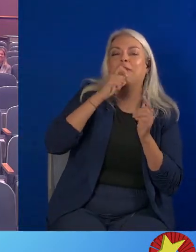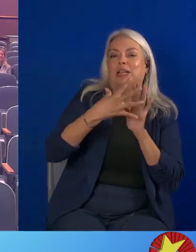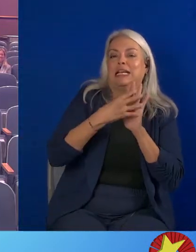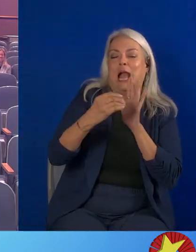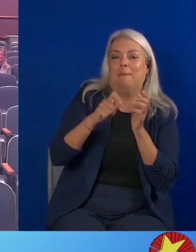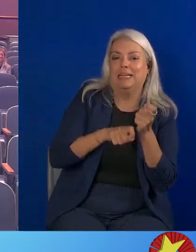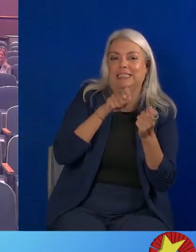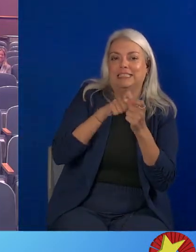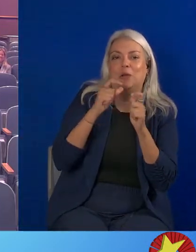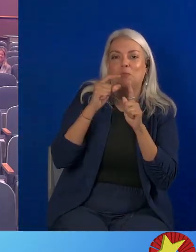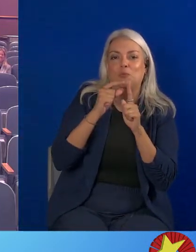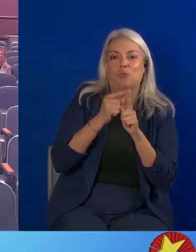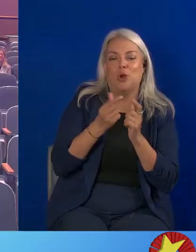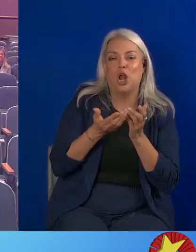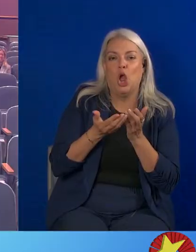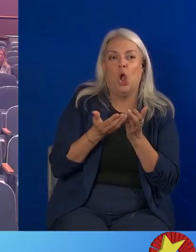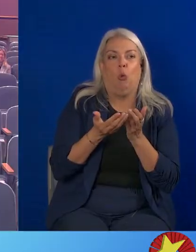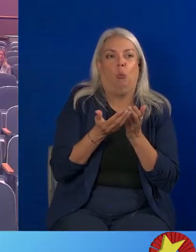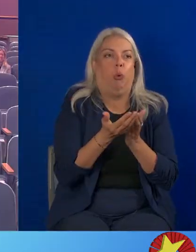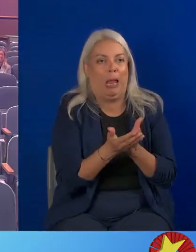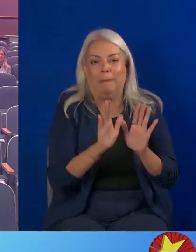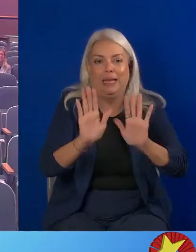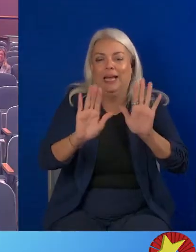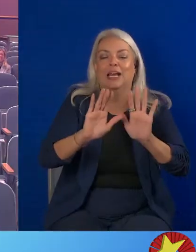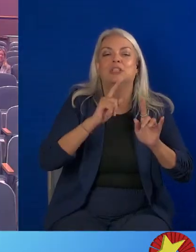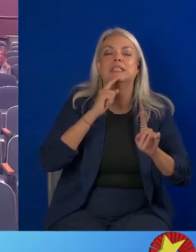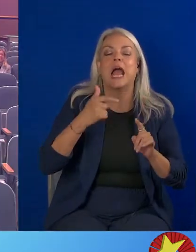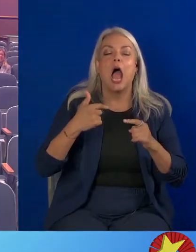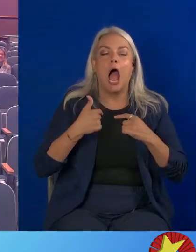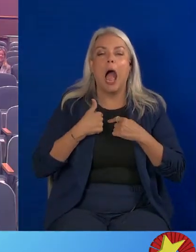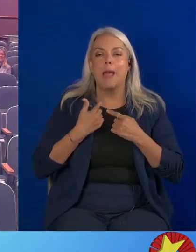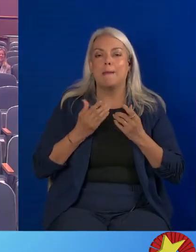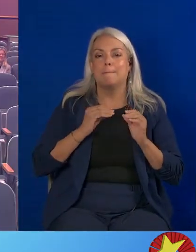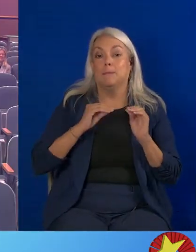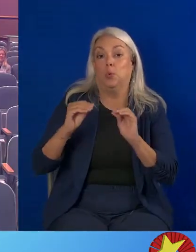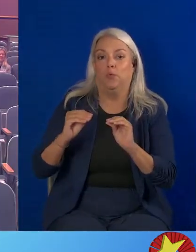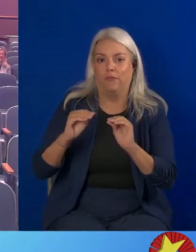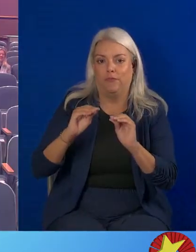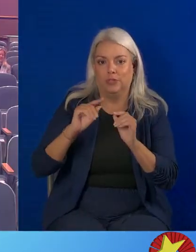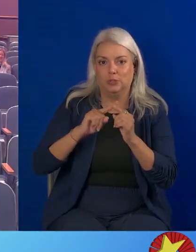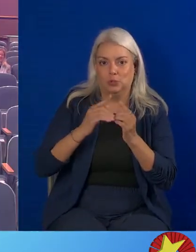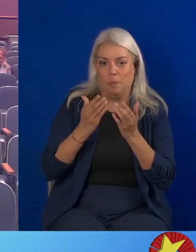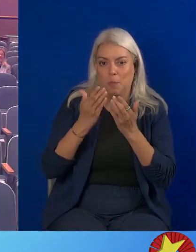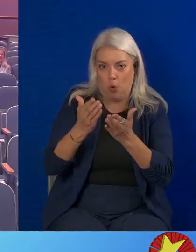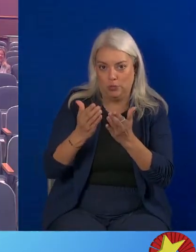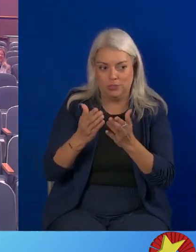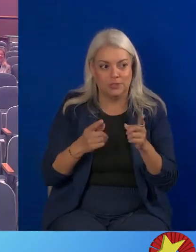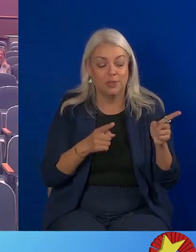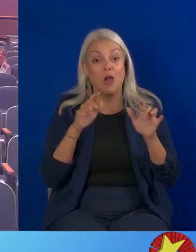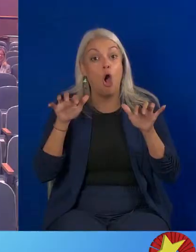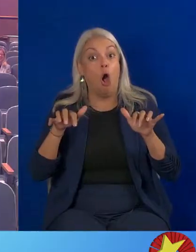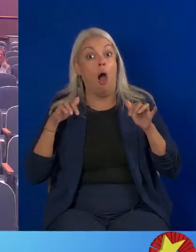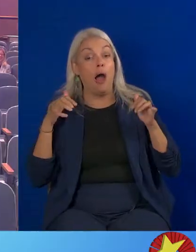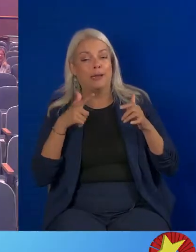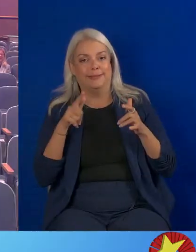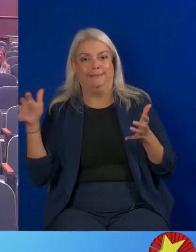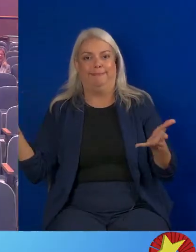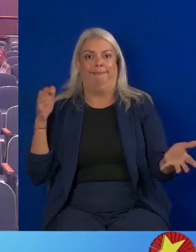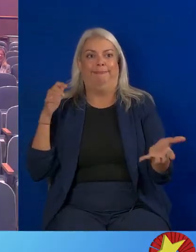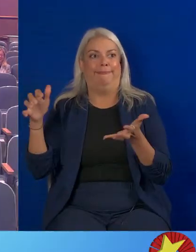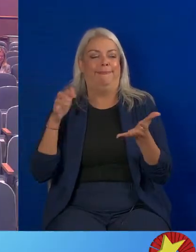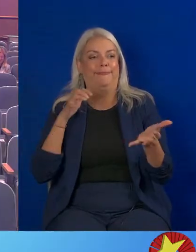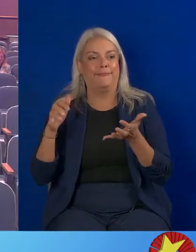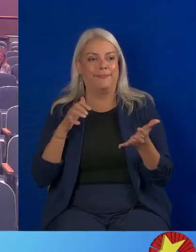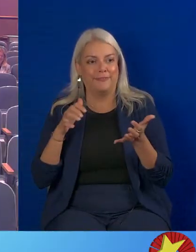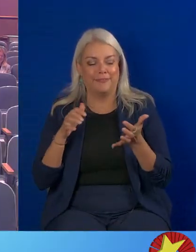said recommend. So just make clear that you're making a motion. I move. Oh, I move. And I apologize. I don't mean That's